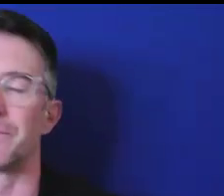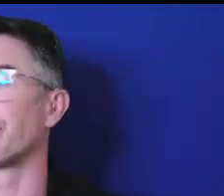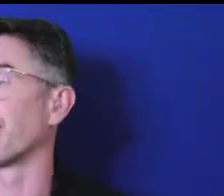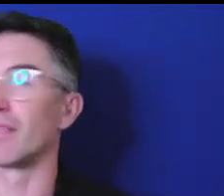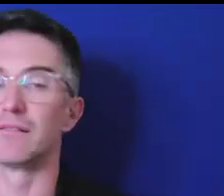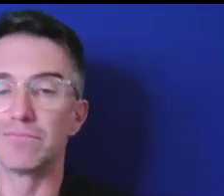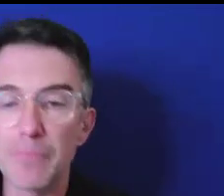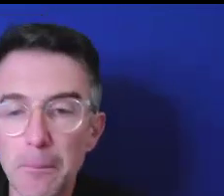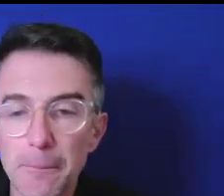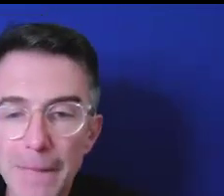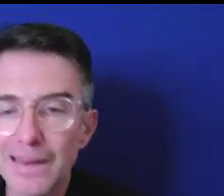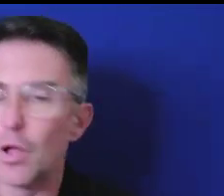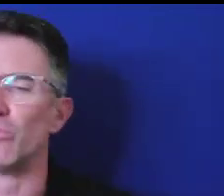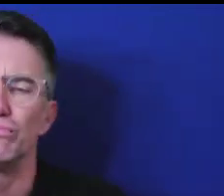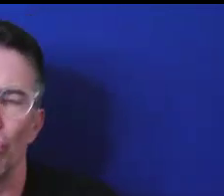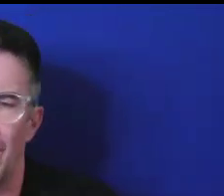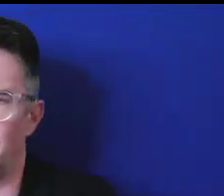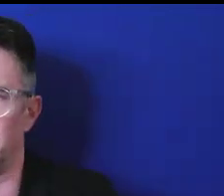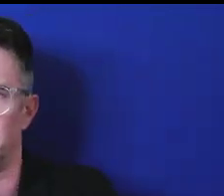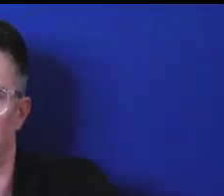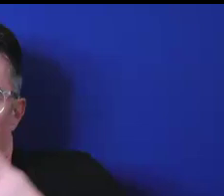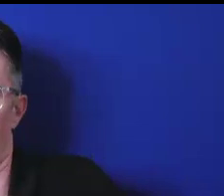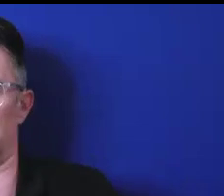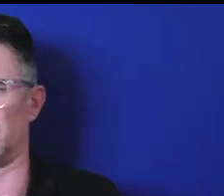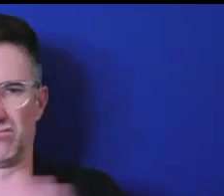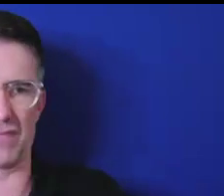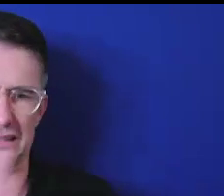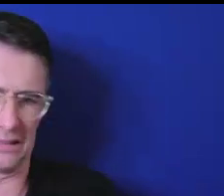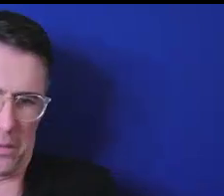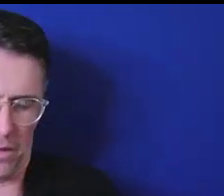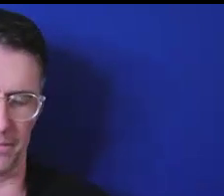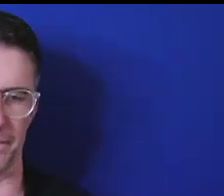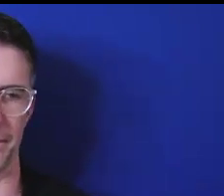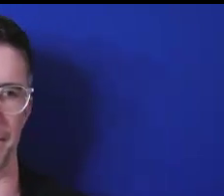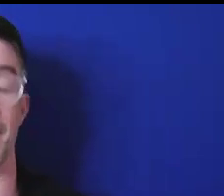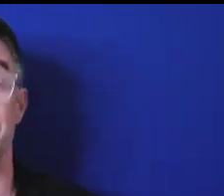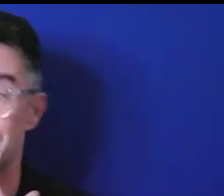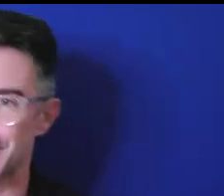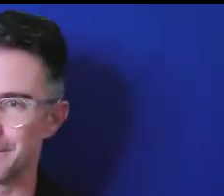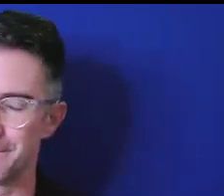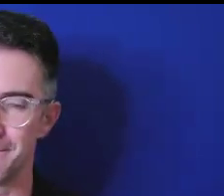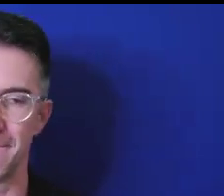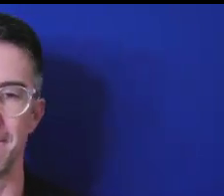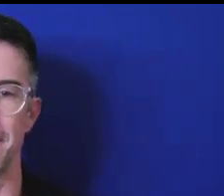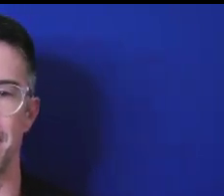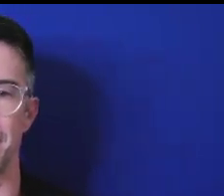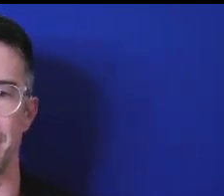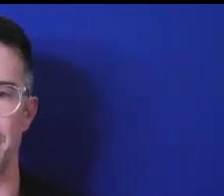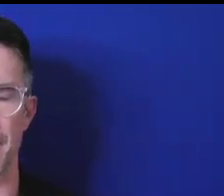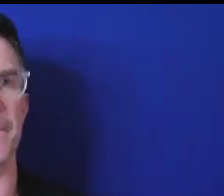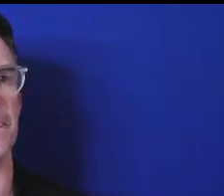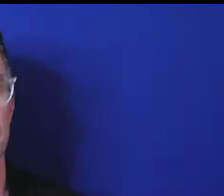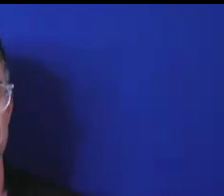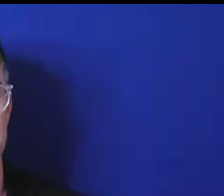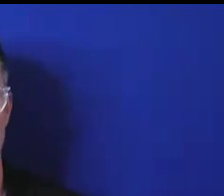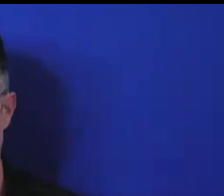you. Thank you, Sovannary. One of the things that we've seen, for instance, also in Fiji or Vietnam, is the fact that while